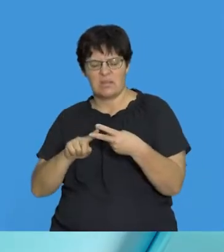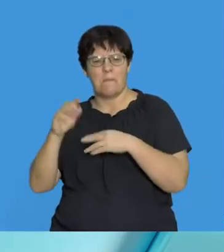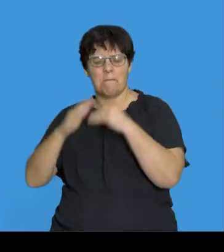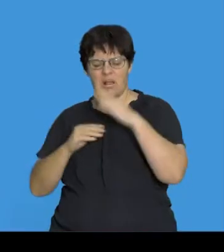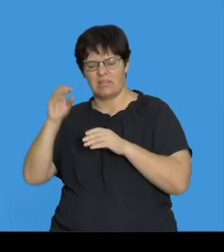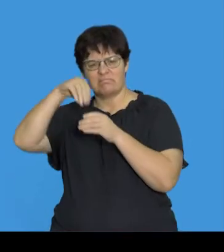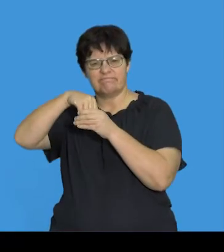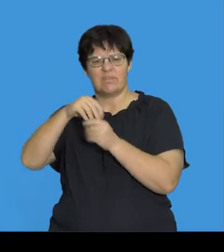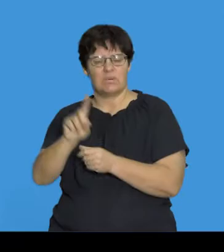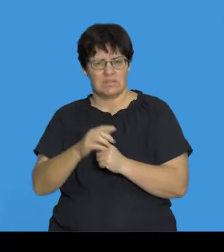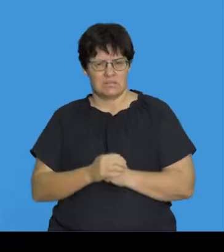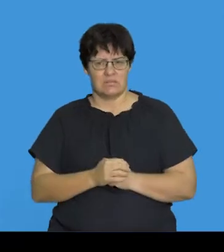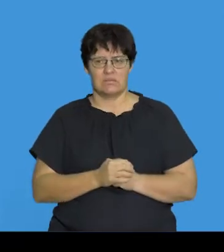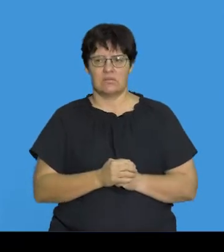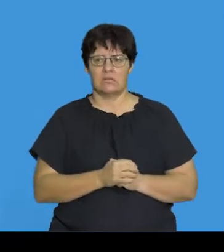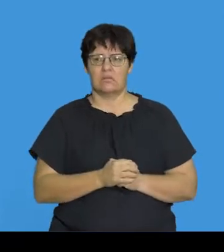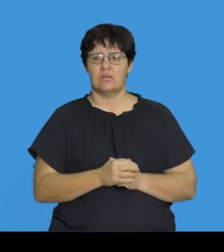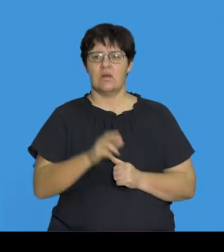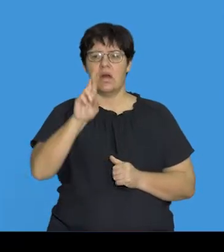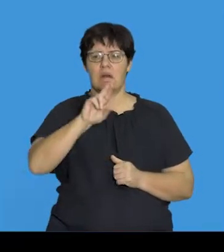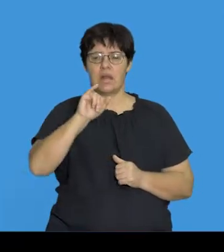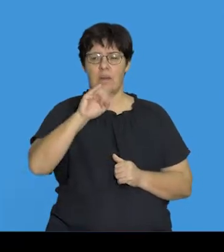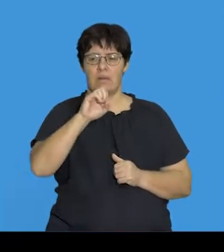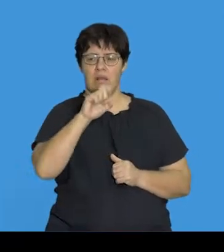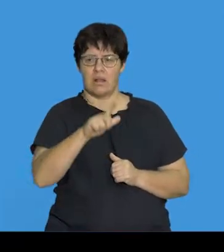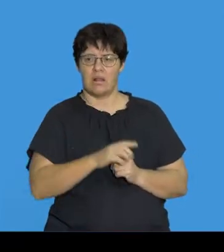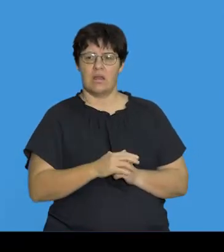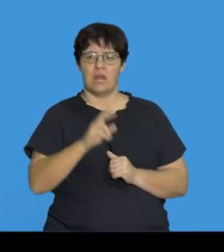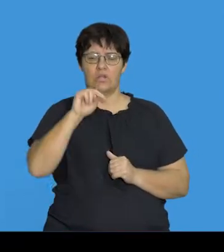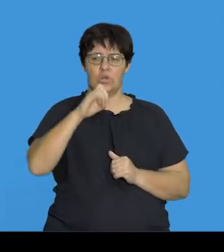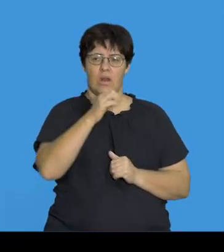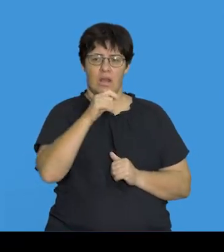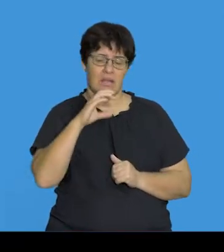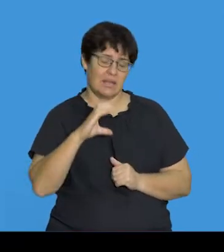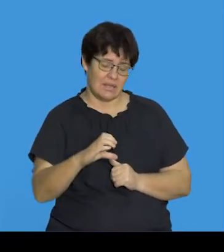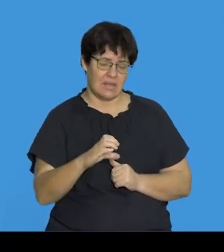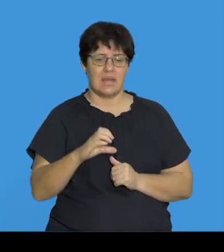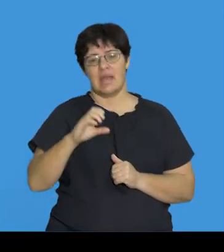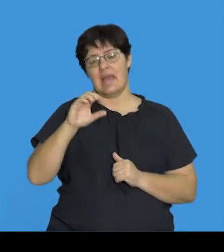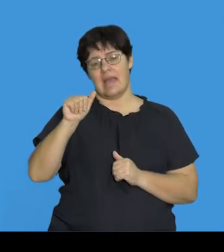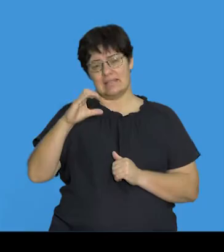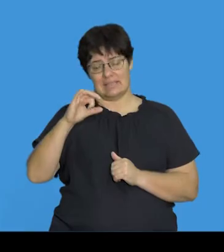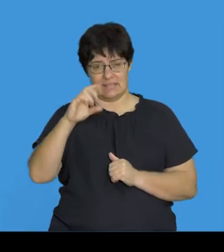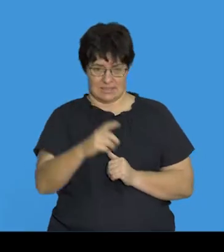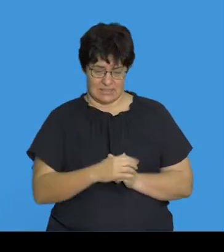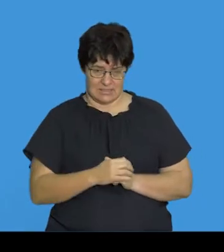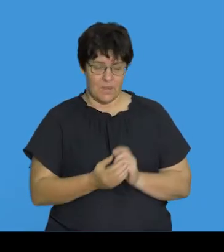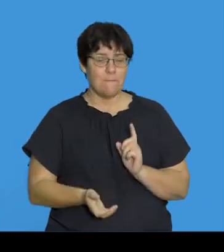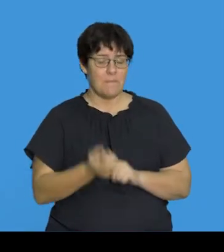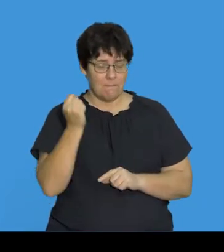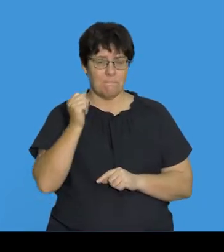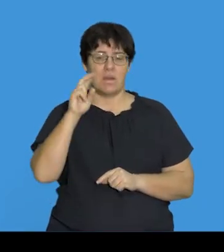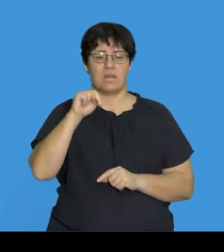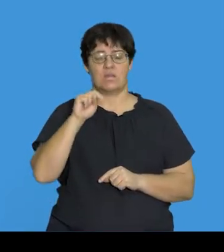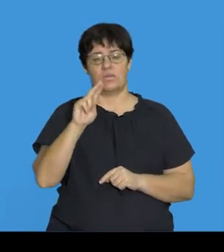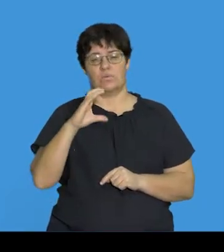again, RNA stands for ribonucleic acid. It is a type of nucleic acid. It's found in the nucleus. It's